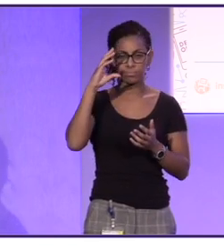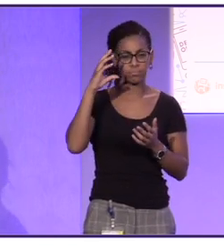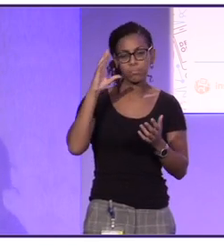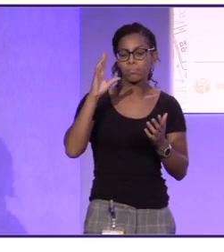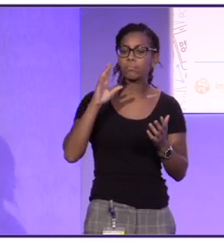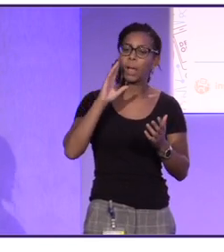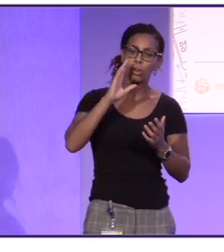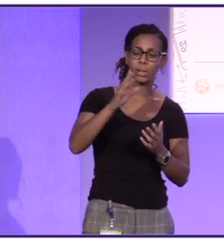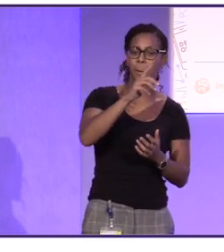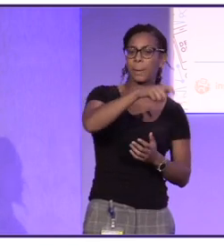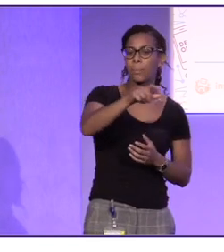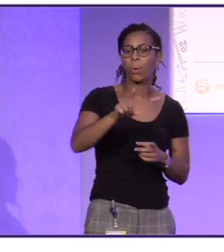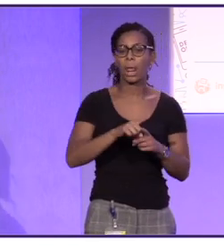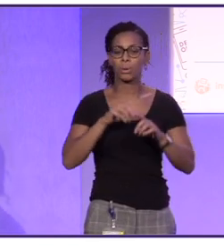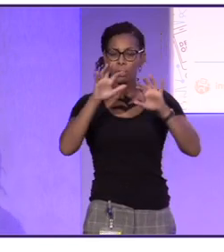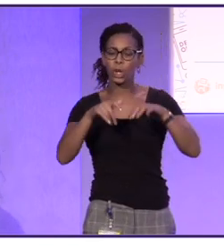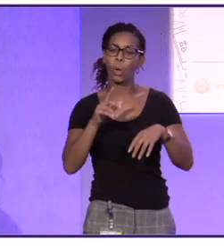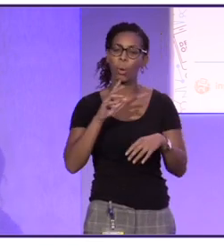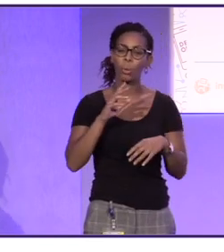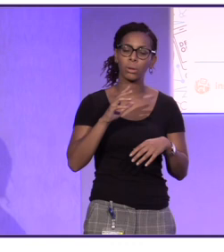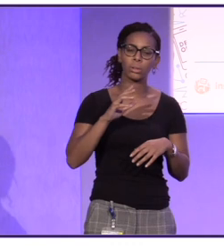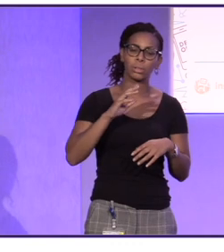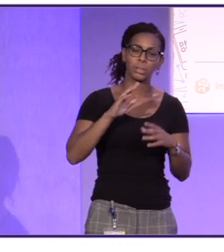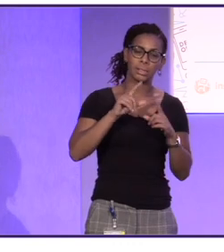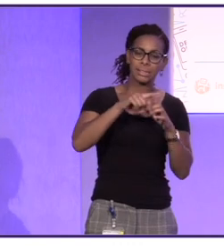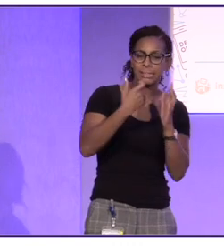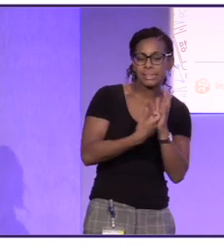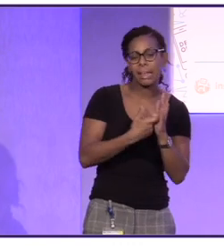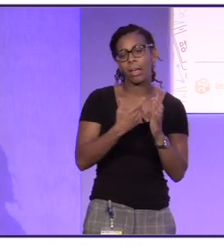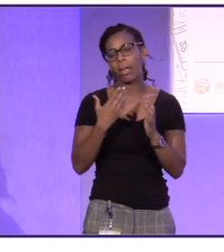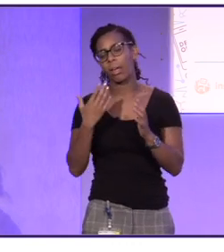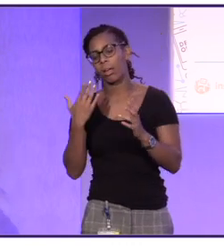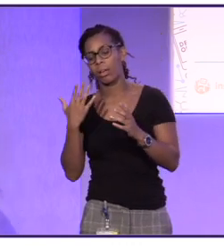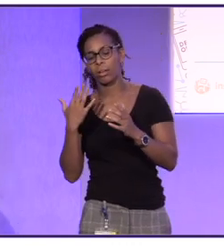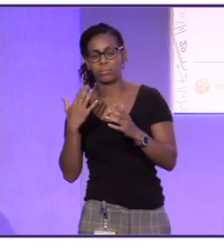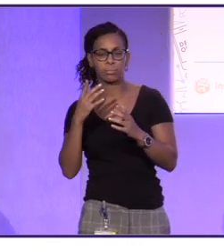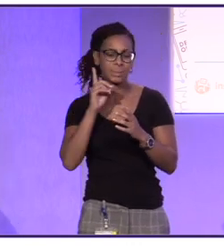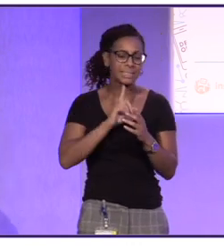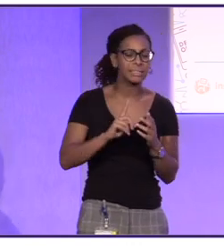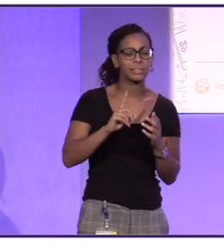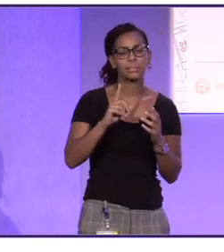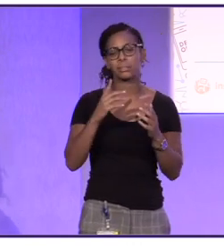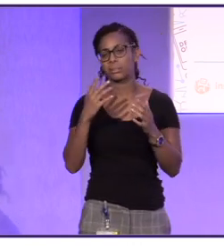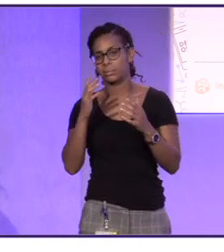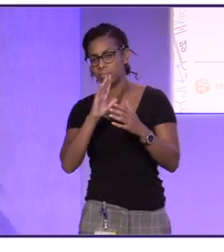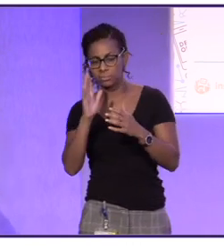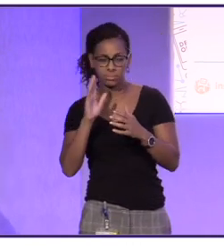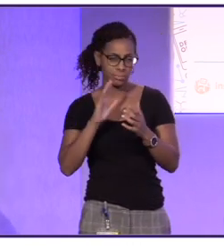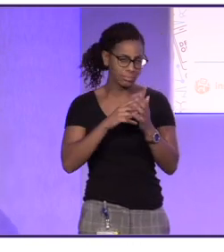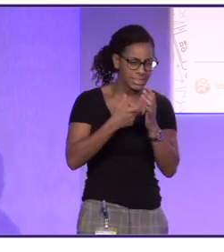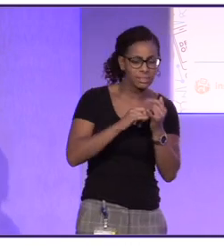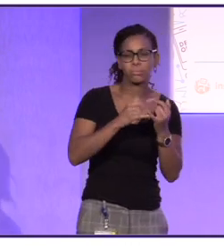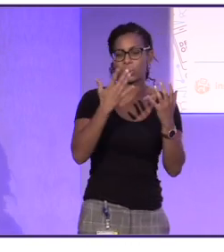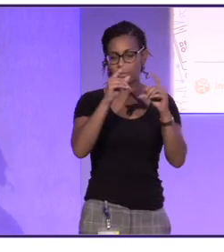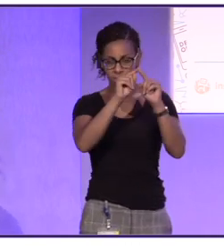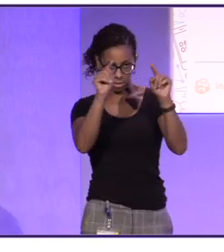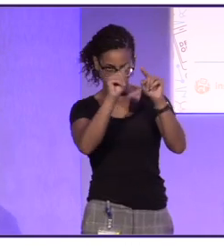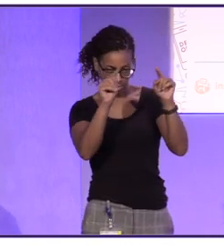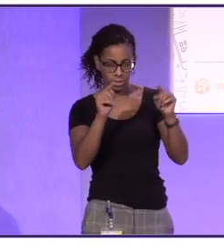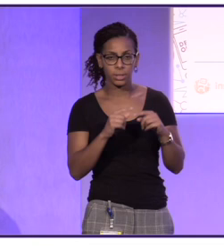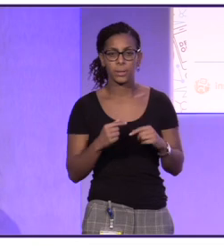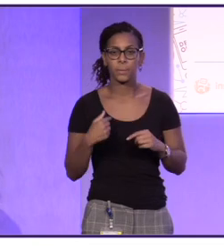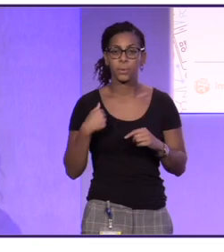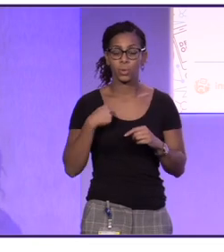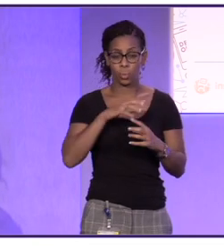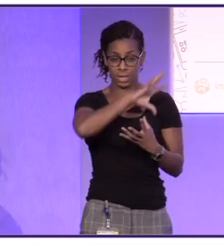people, like dear Mr., dear Mrs., dear Professor, Doctor, whatever. We encapsulated this into